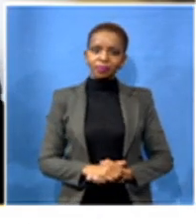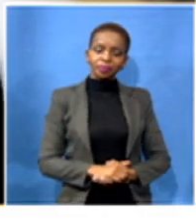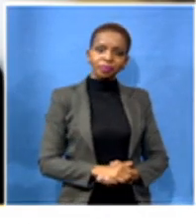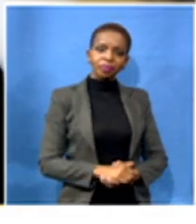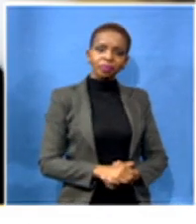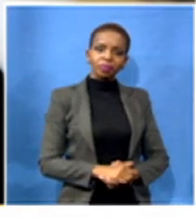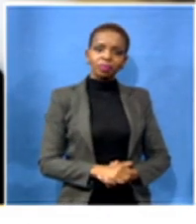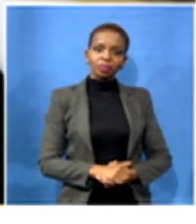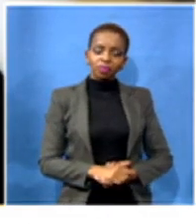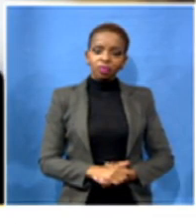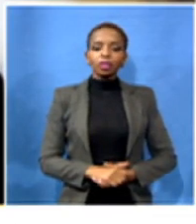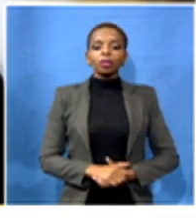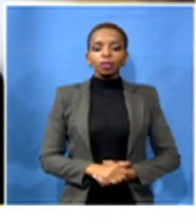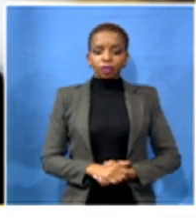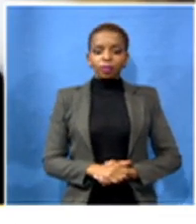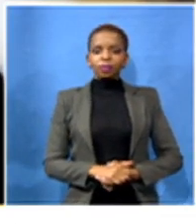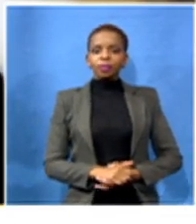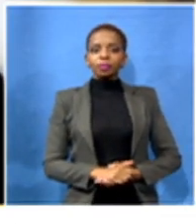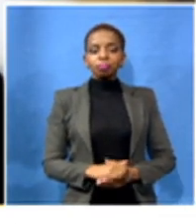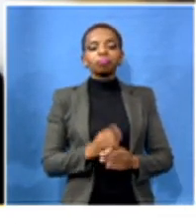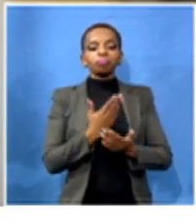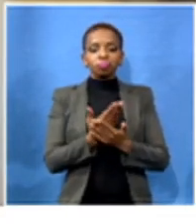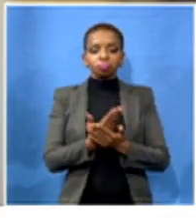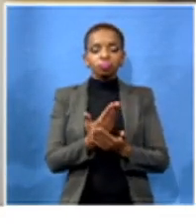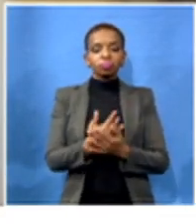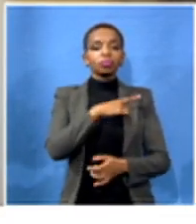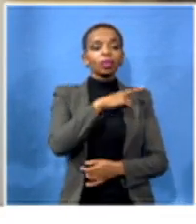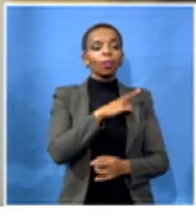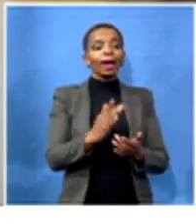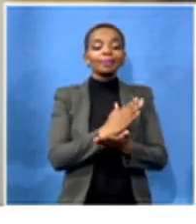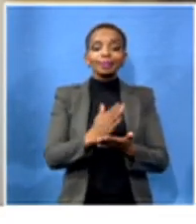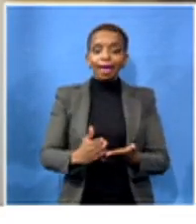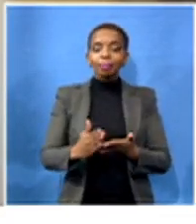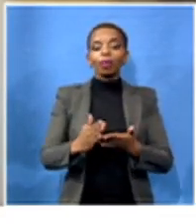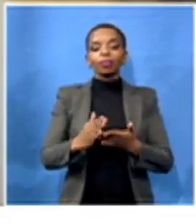Yes, it is possible. I think some of the schemes have already looked at that data,